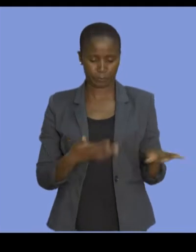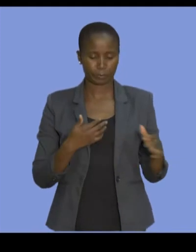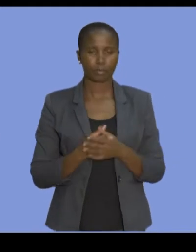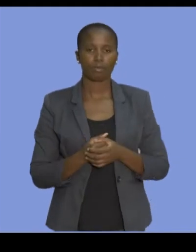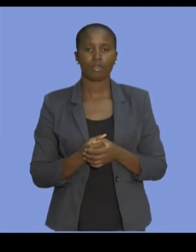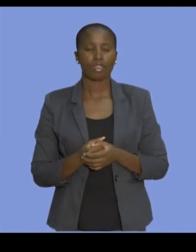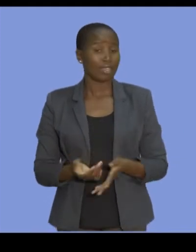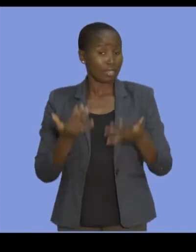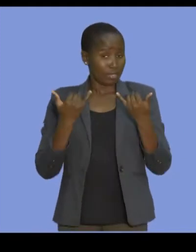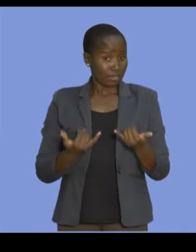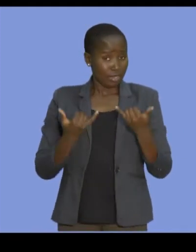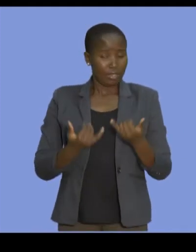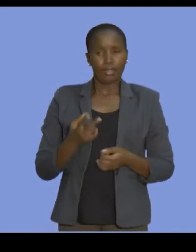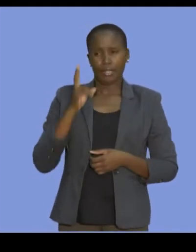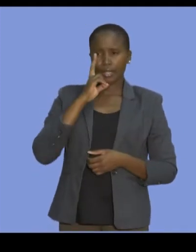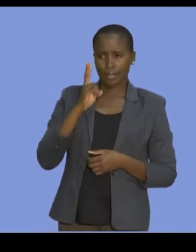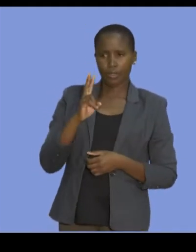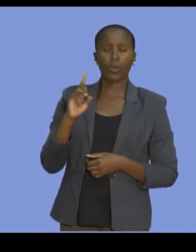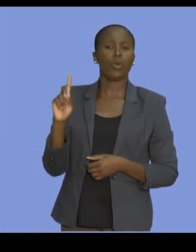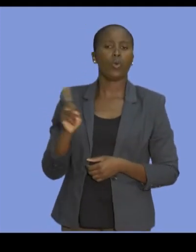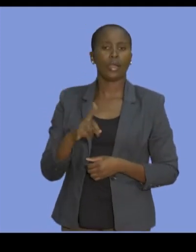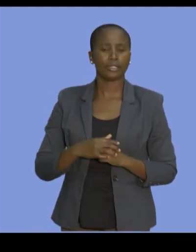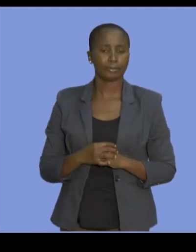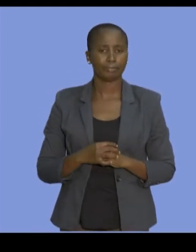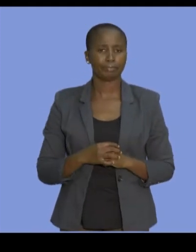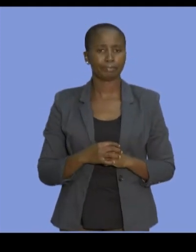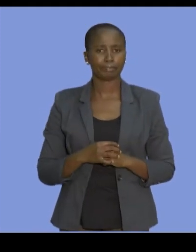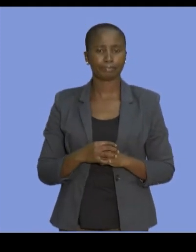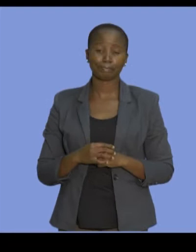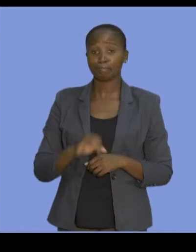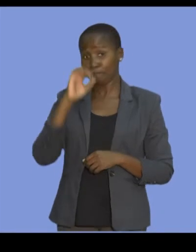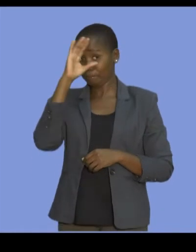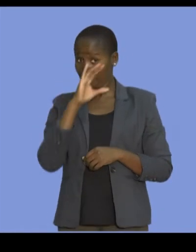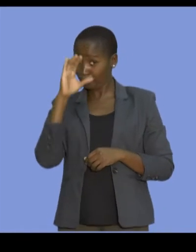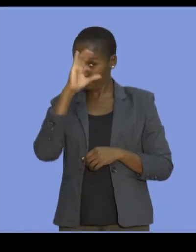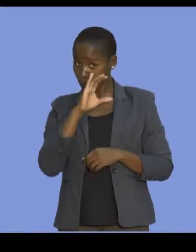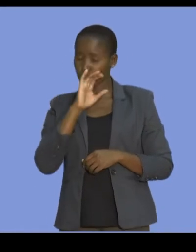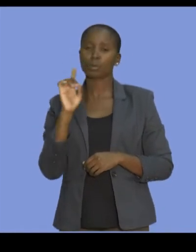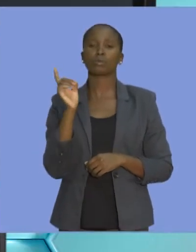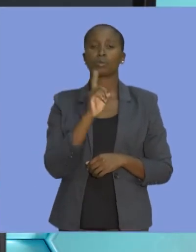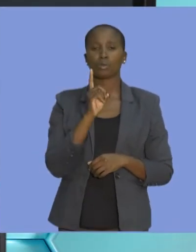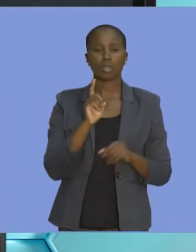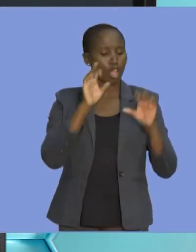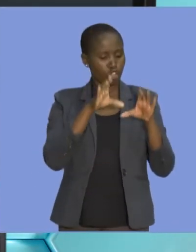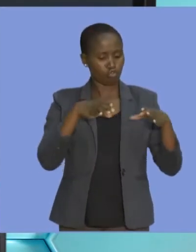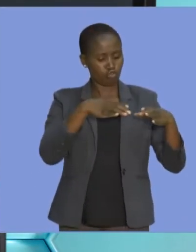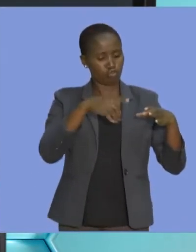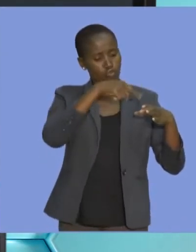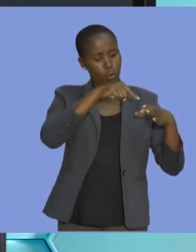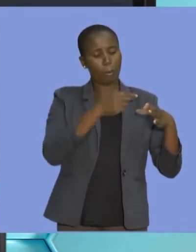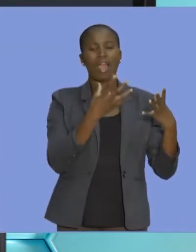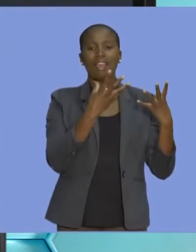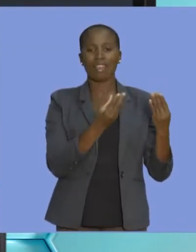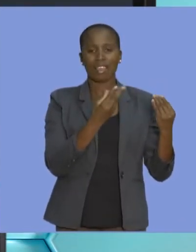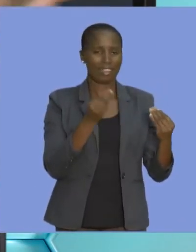look at the estimated mean of grouped data. So what we had